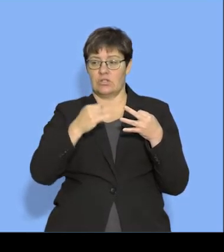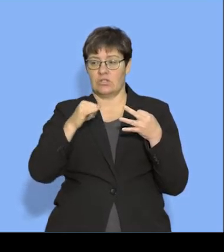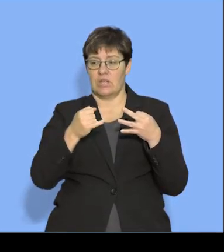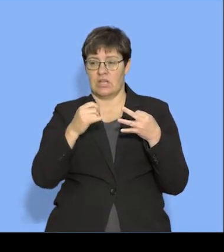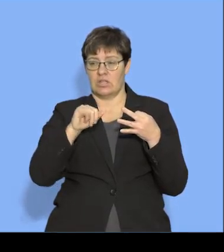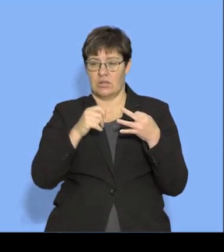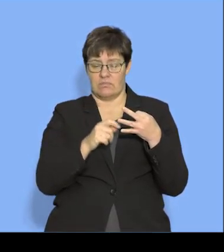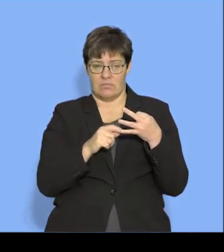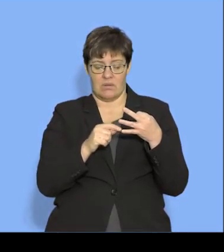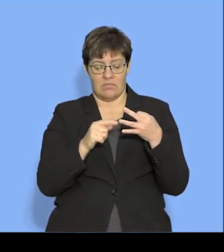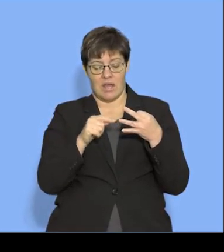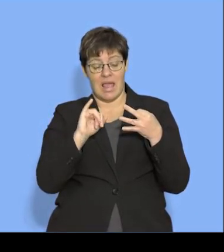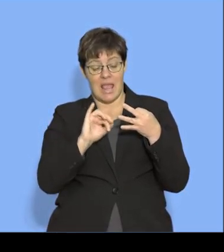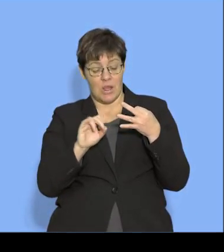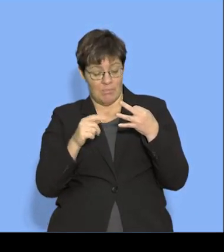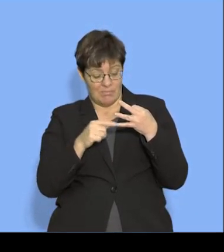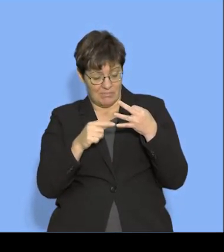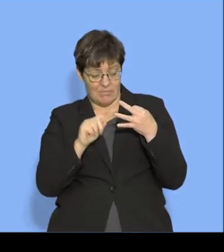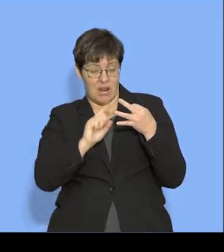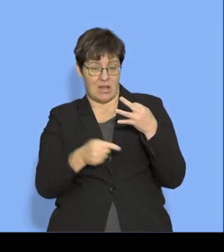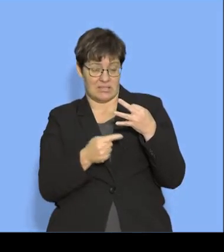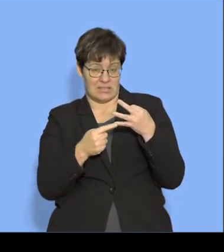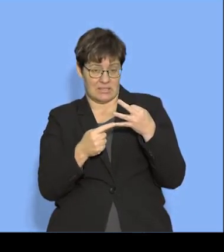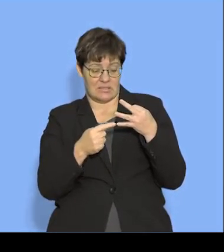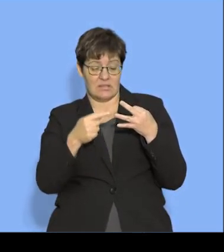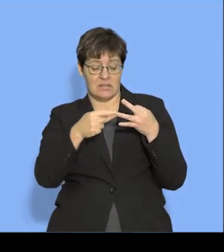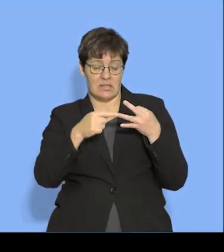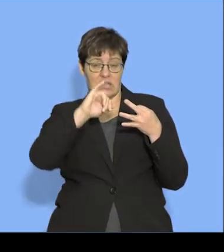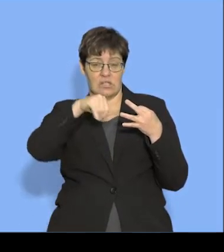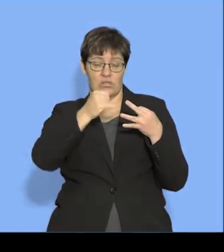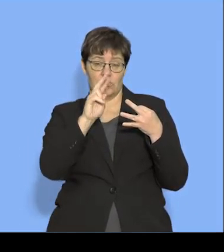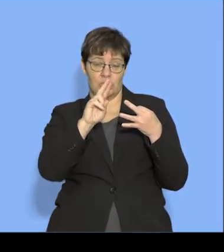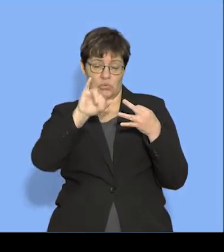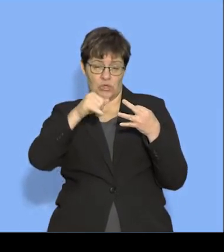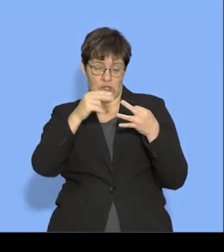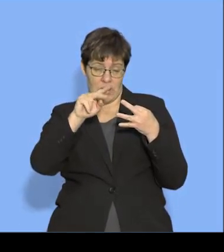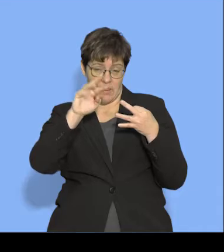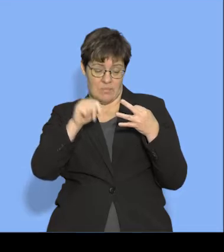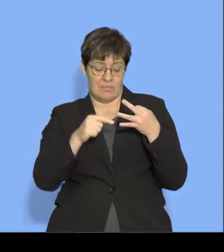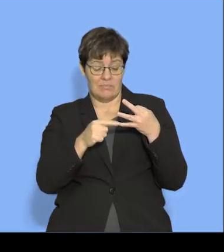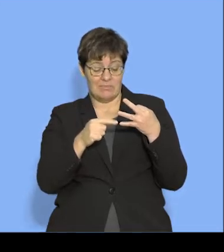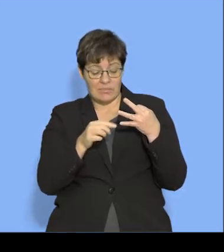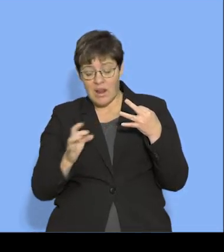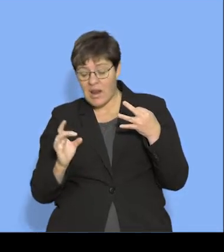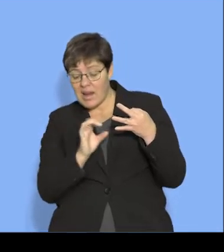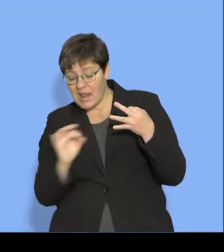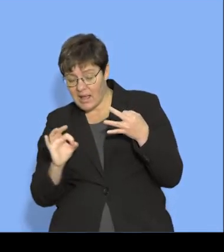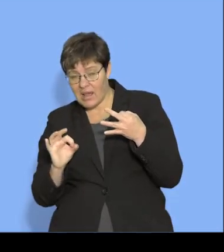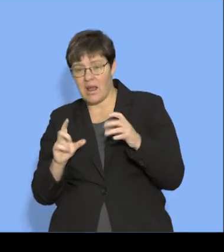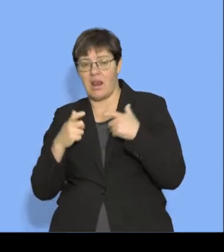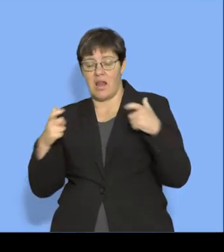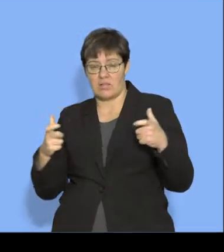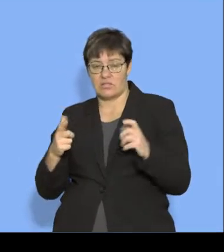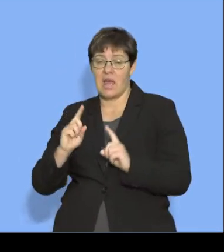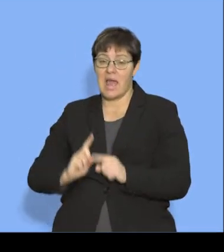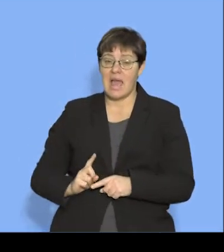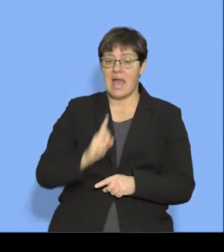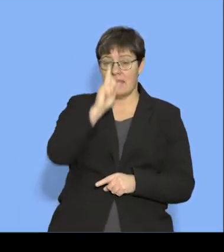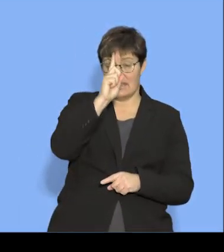jejunum. The ileum is the last part that connects to the large intestine, which contains the ascending